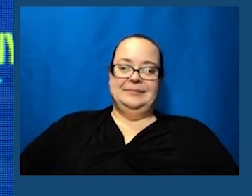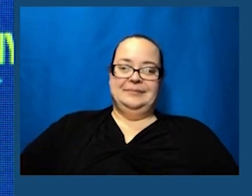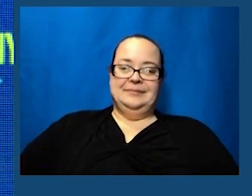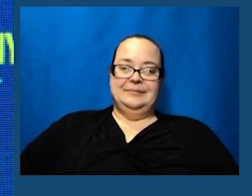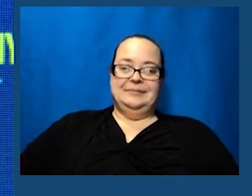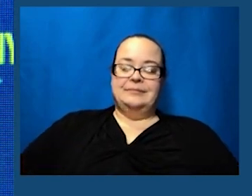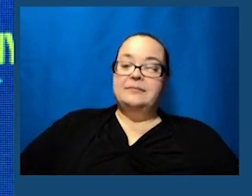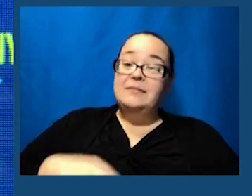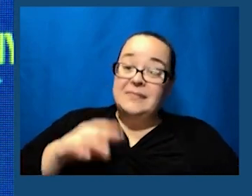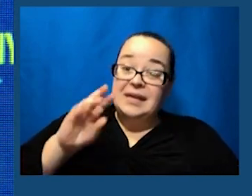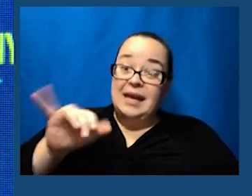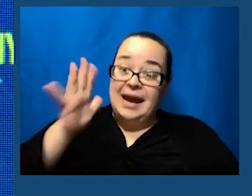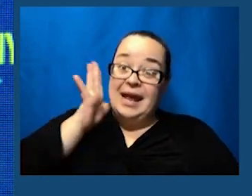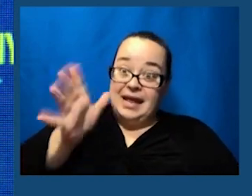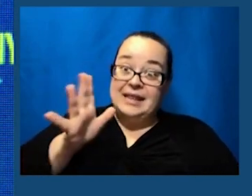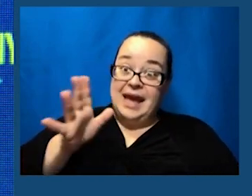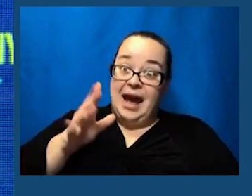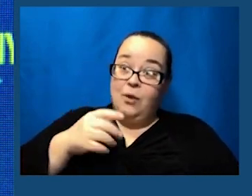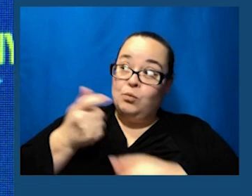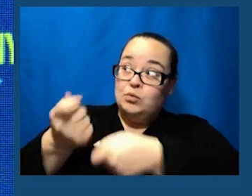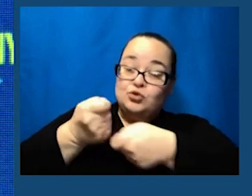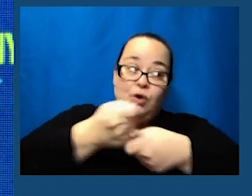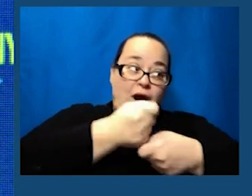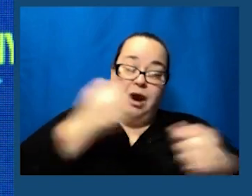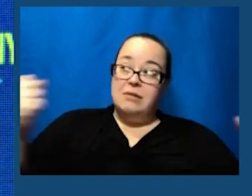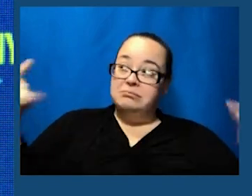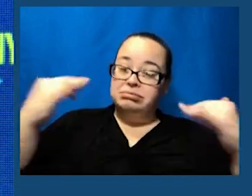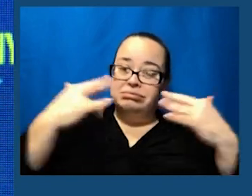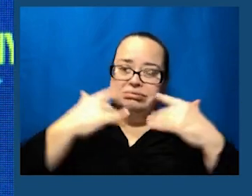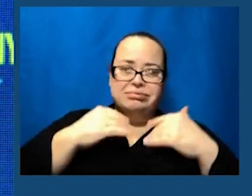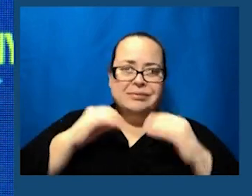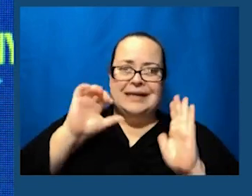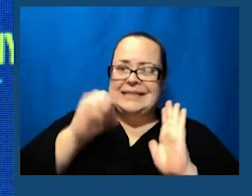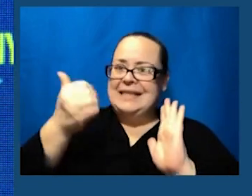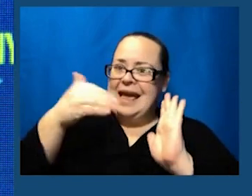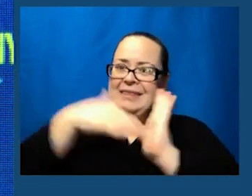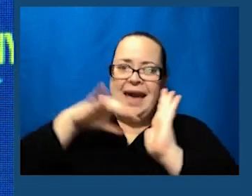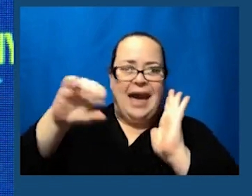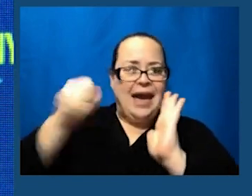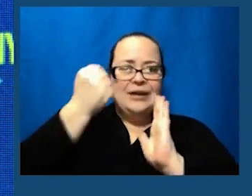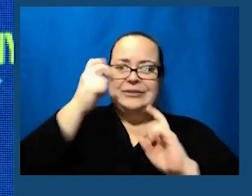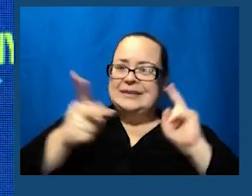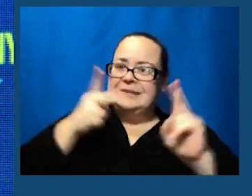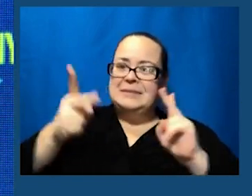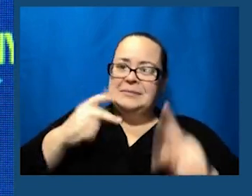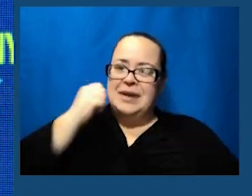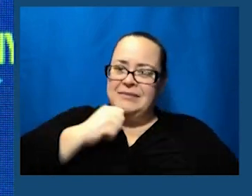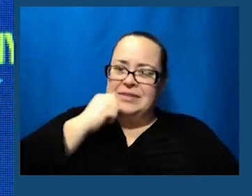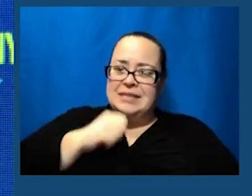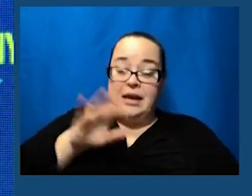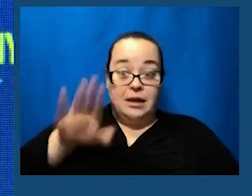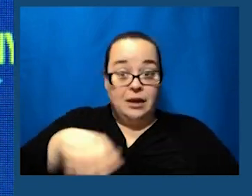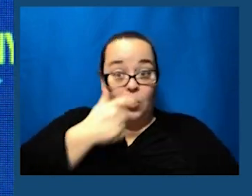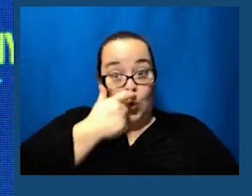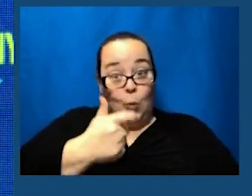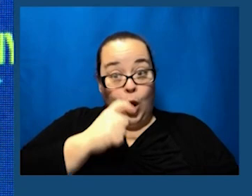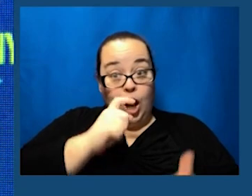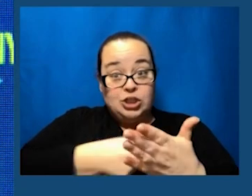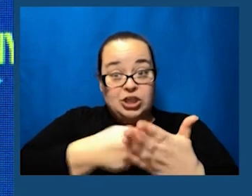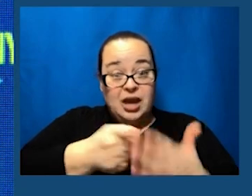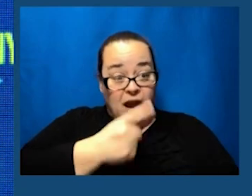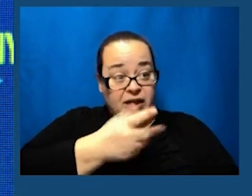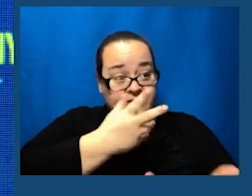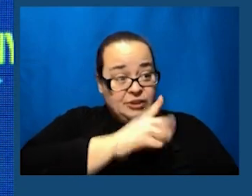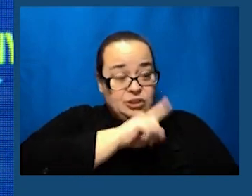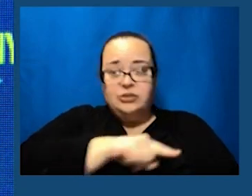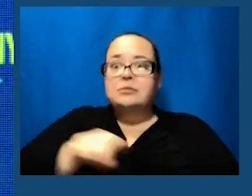That will draw tens of thousands of people here every day. And guess what? When they're not watching hockey, they're going to explore our downtowns.